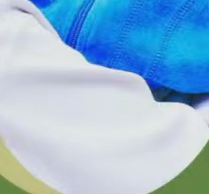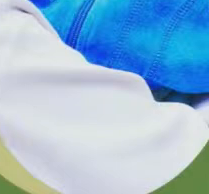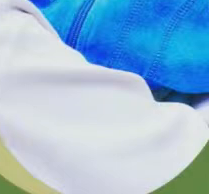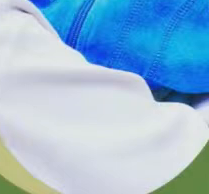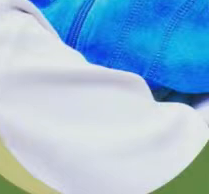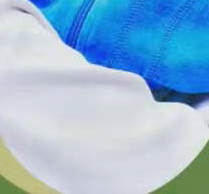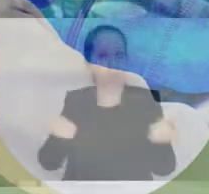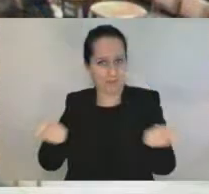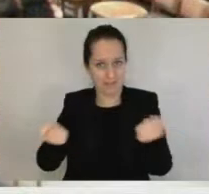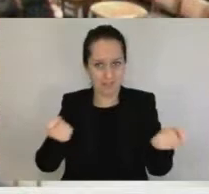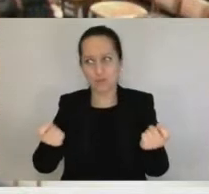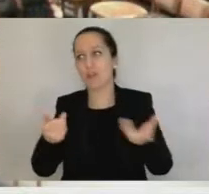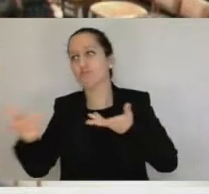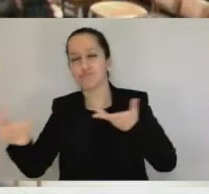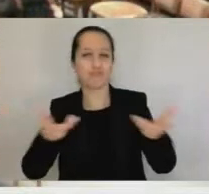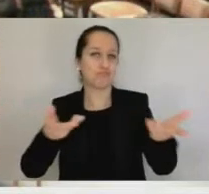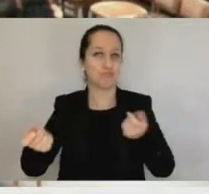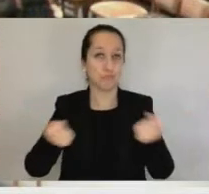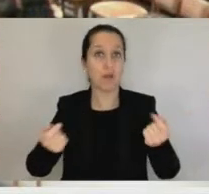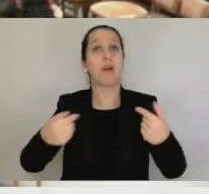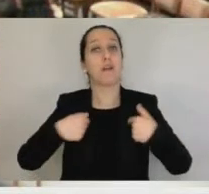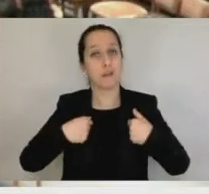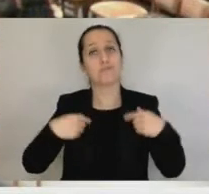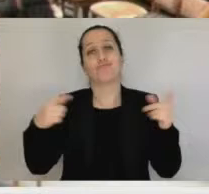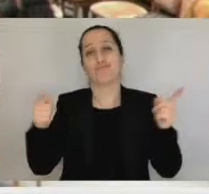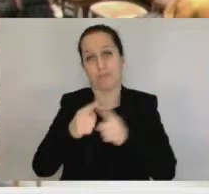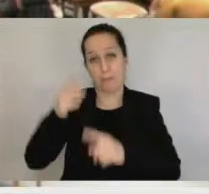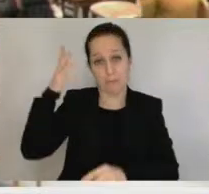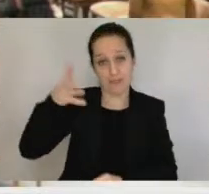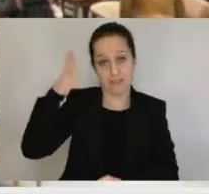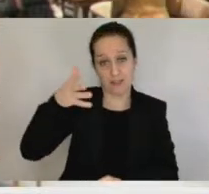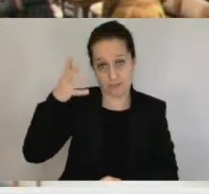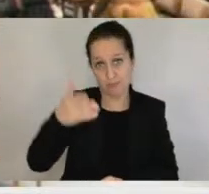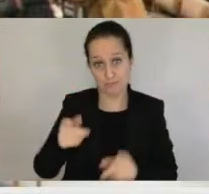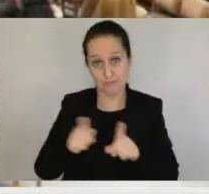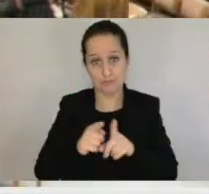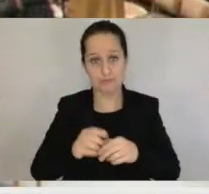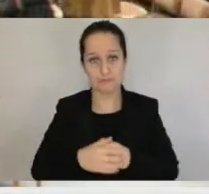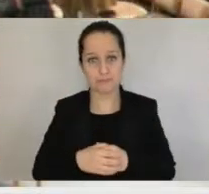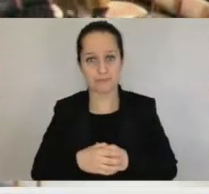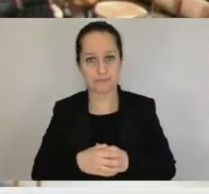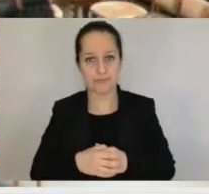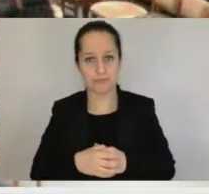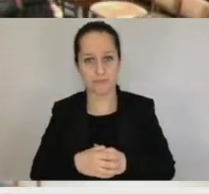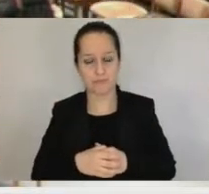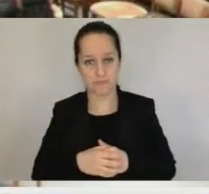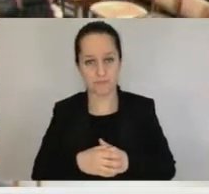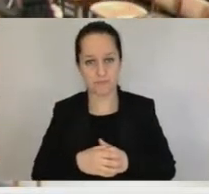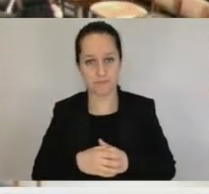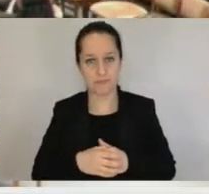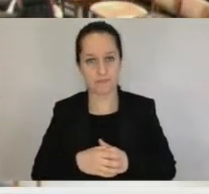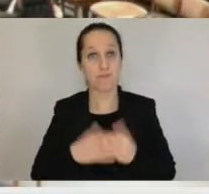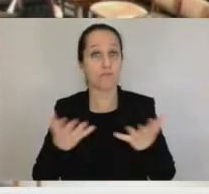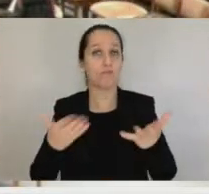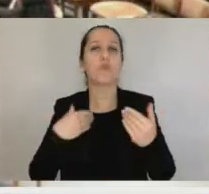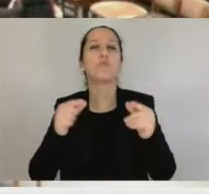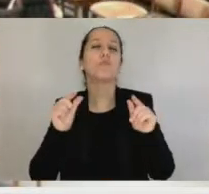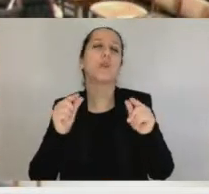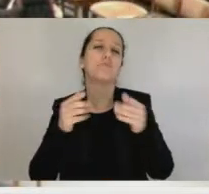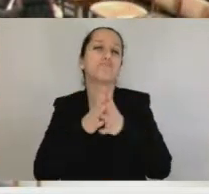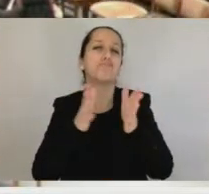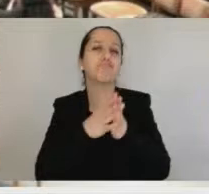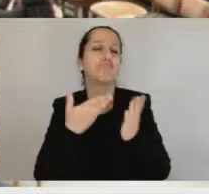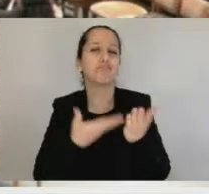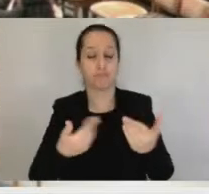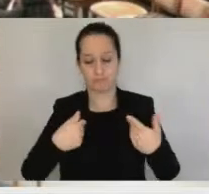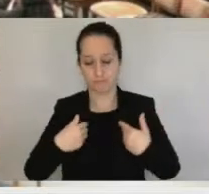all the guest panel members. I will make a brief presentation in order to tell you how much